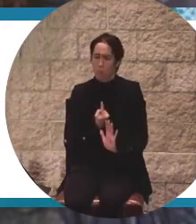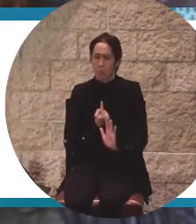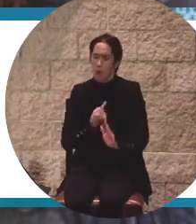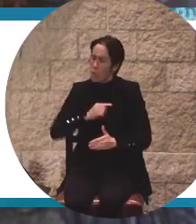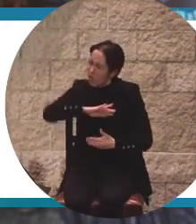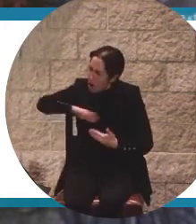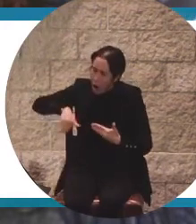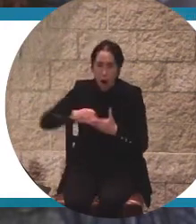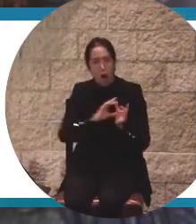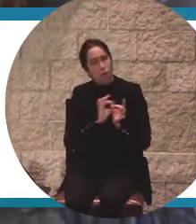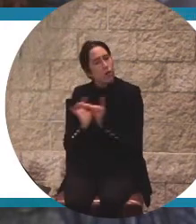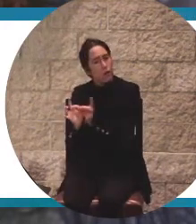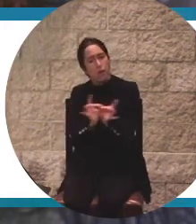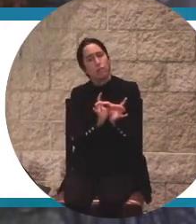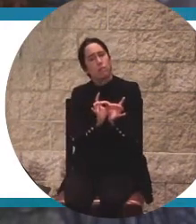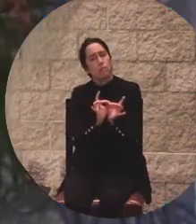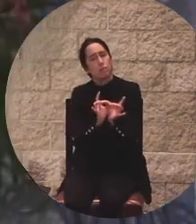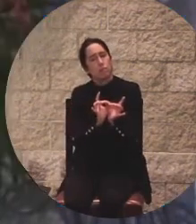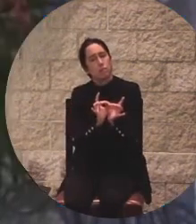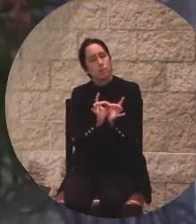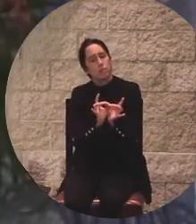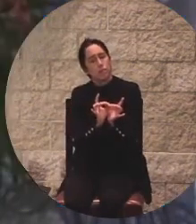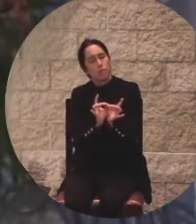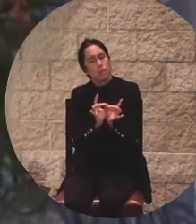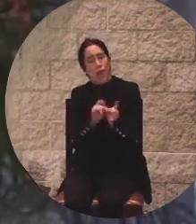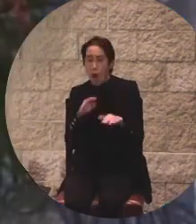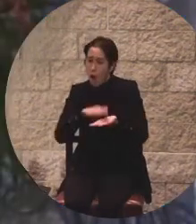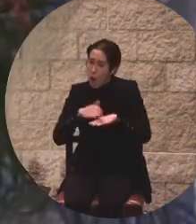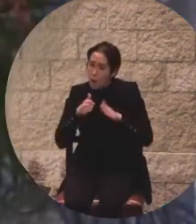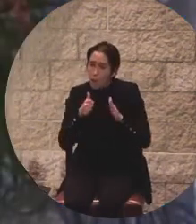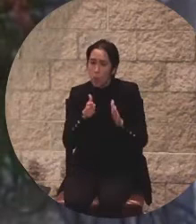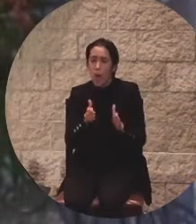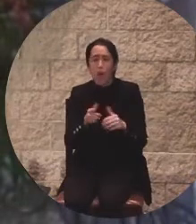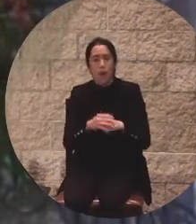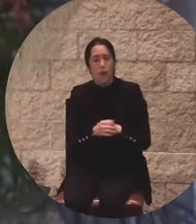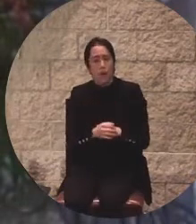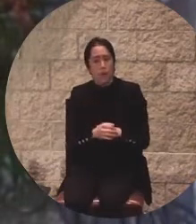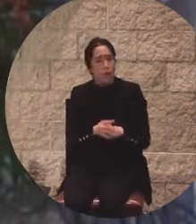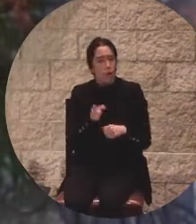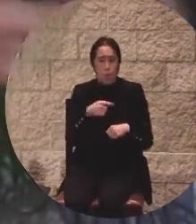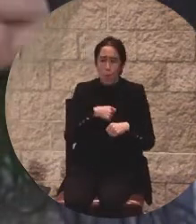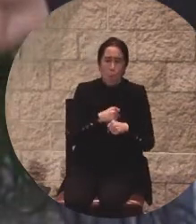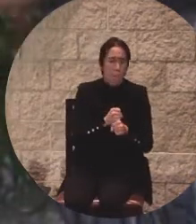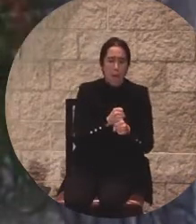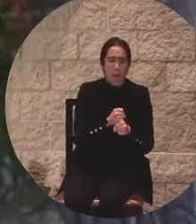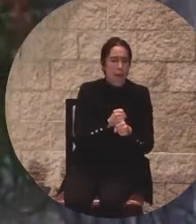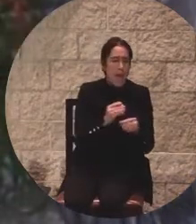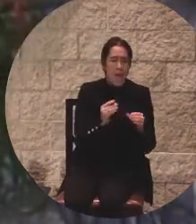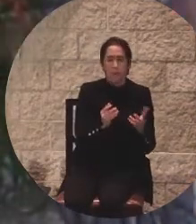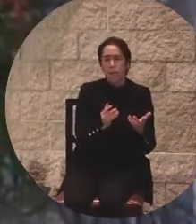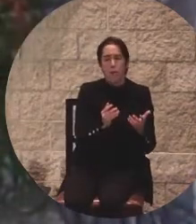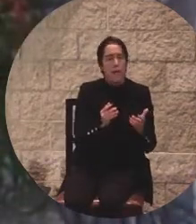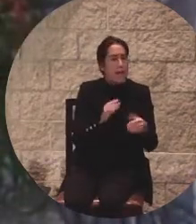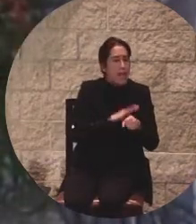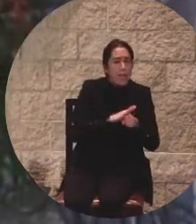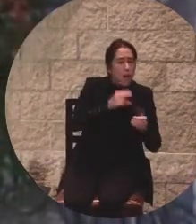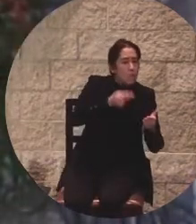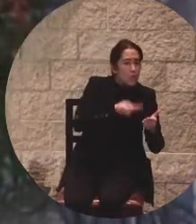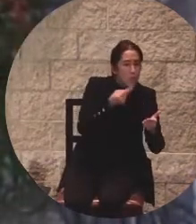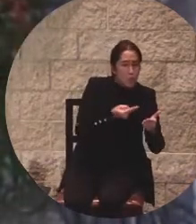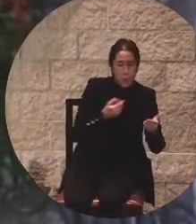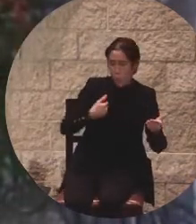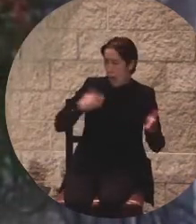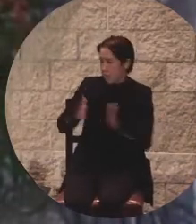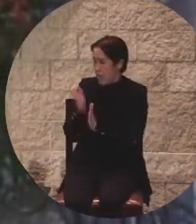the way during this time, you make some extra soup. You have a neighbor that lives alone, you bring over a bowl of soup.